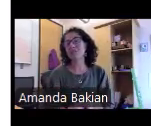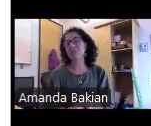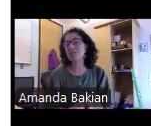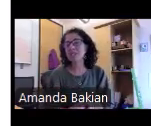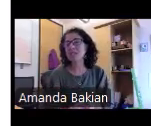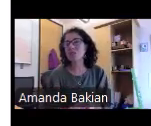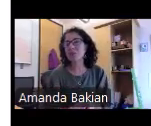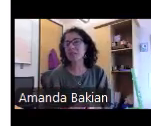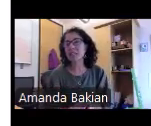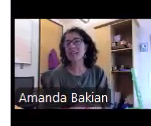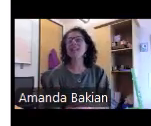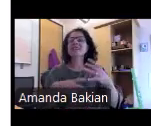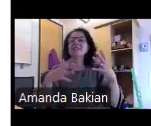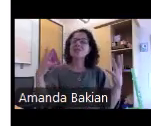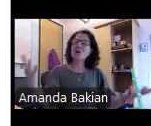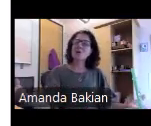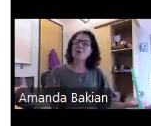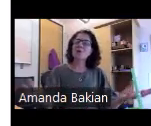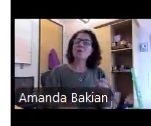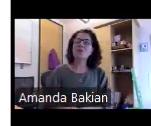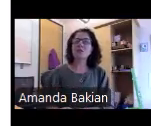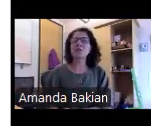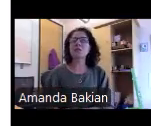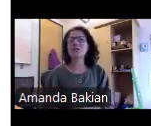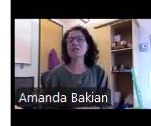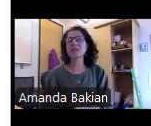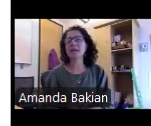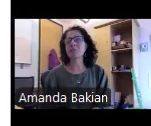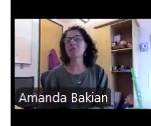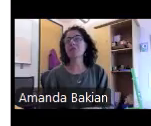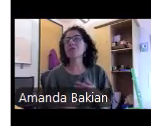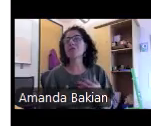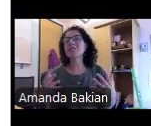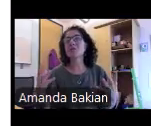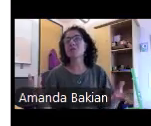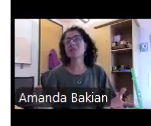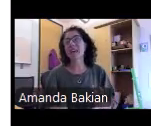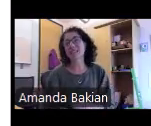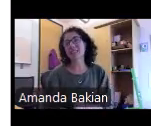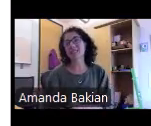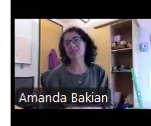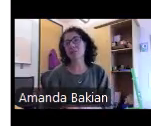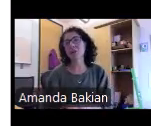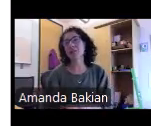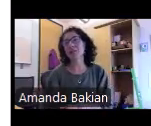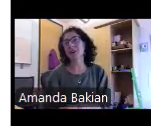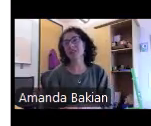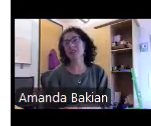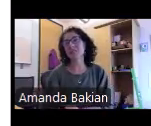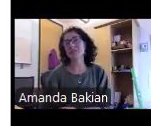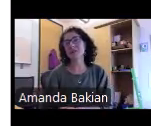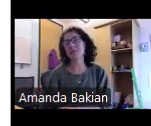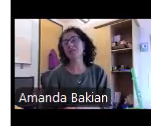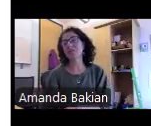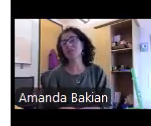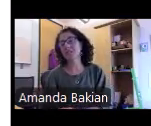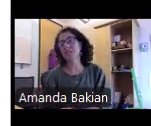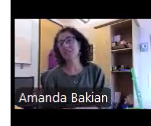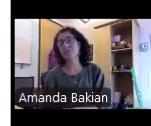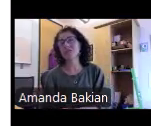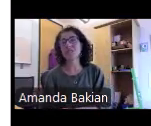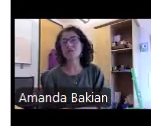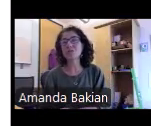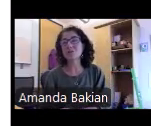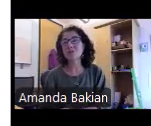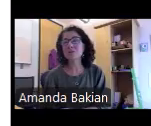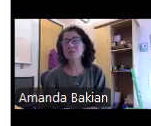of autism screening shortly. So the information we use is aimed to increase community access and awareness of autism and developmental